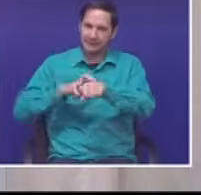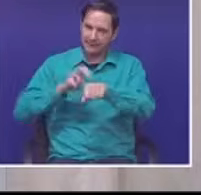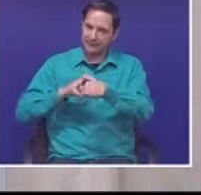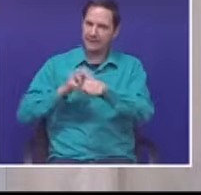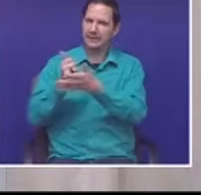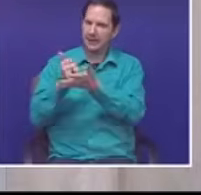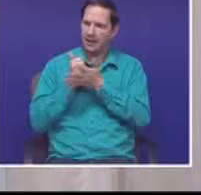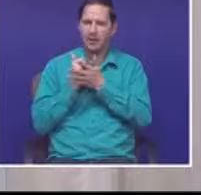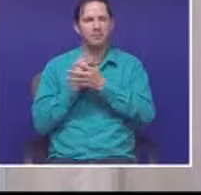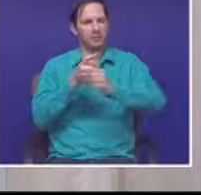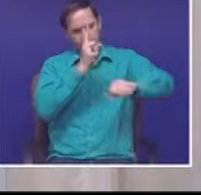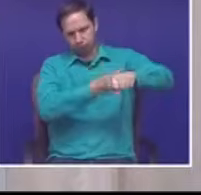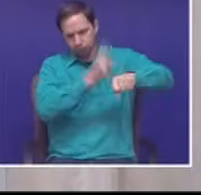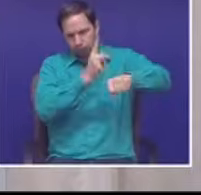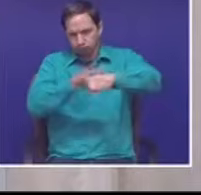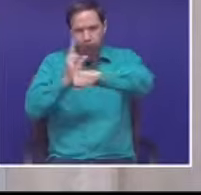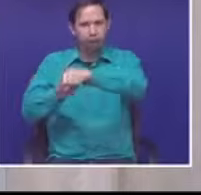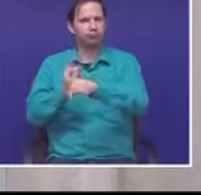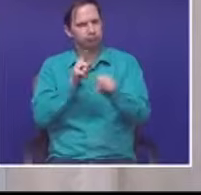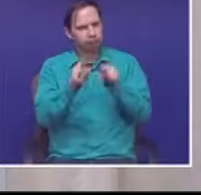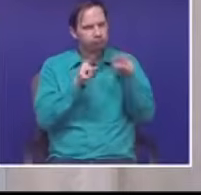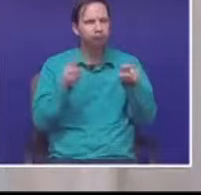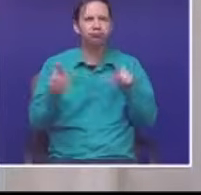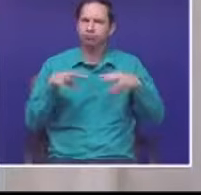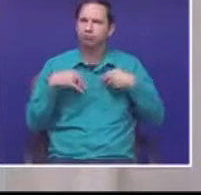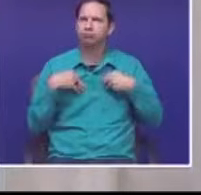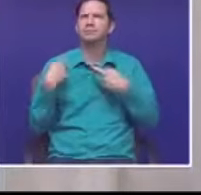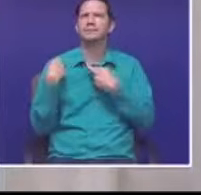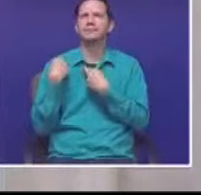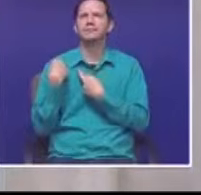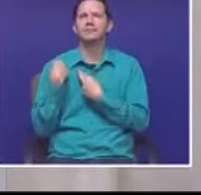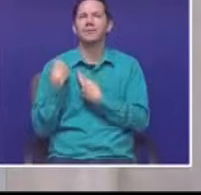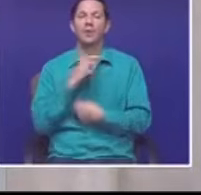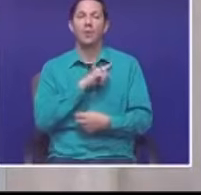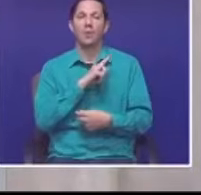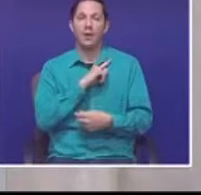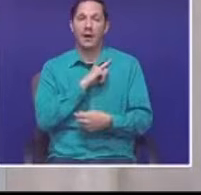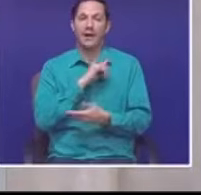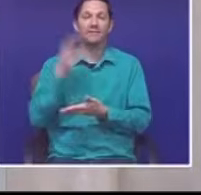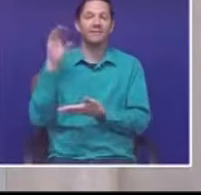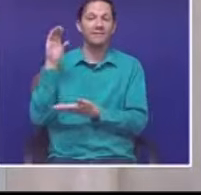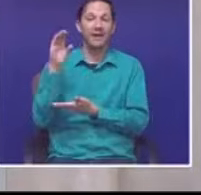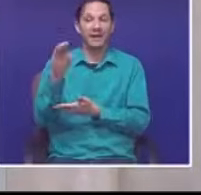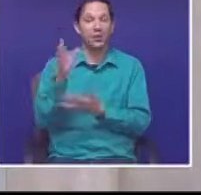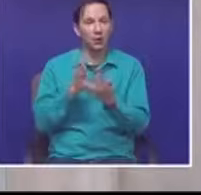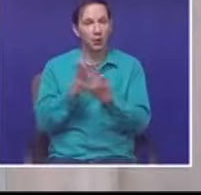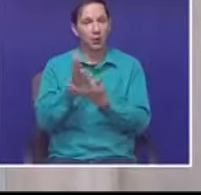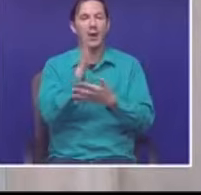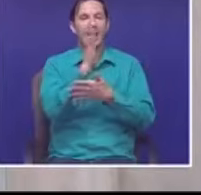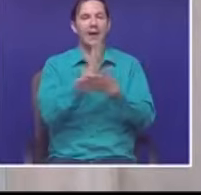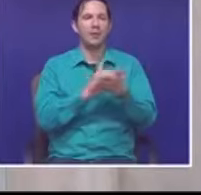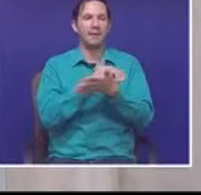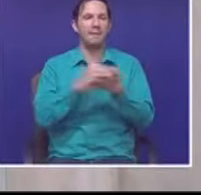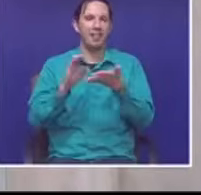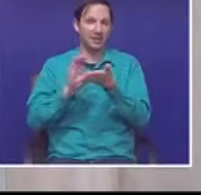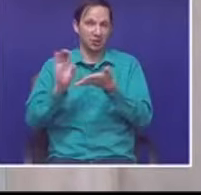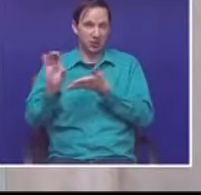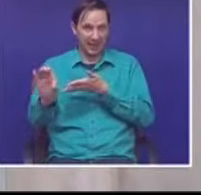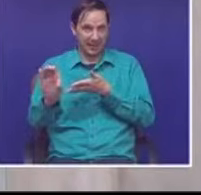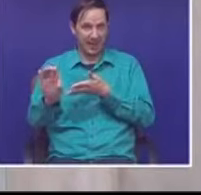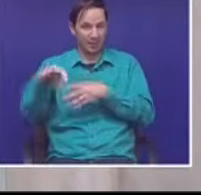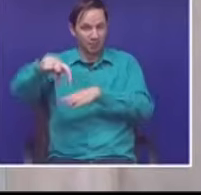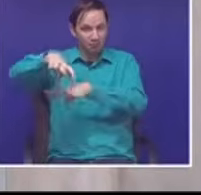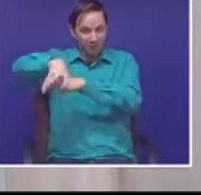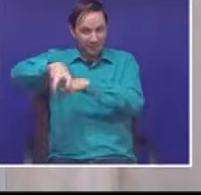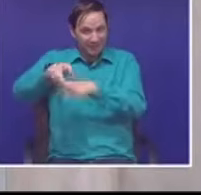when it comes to some of these matters, because scholar transport is squarely funded through the equitable share that provinces receive.